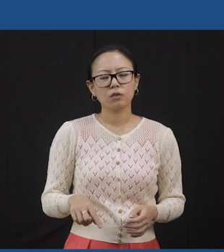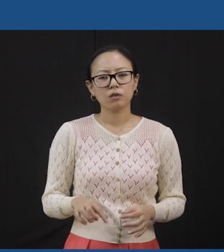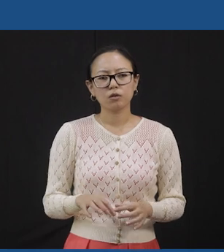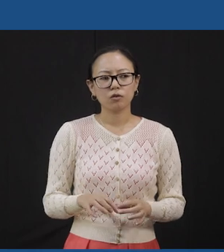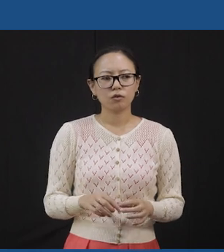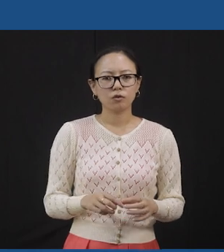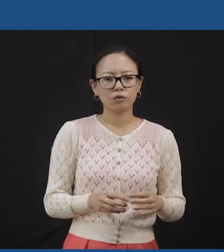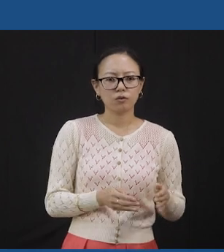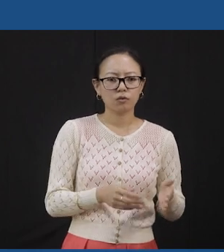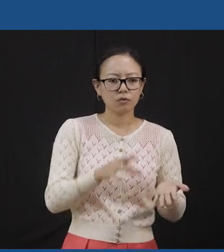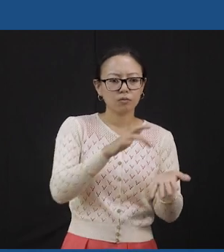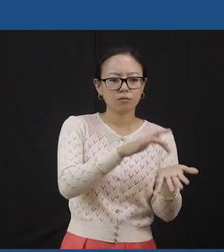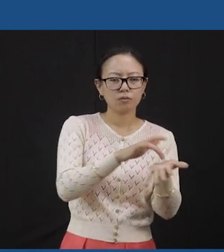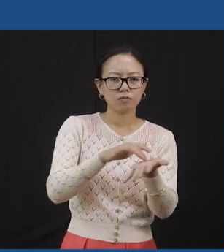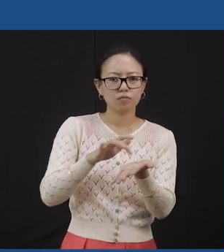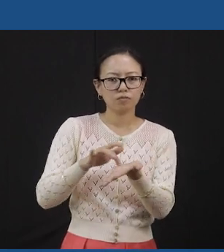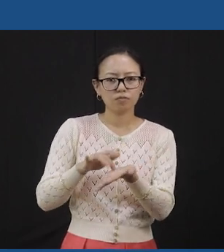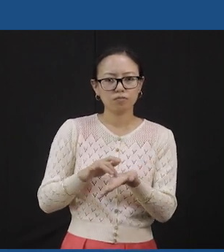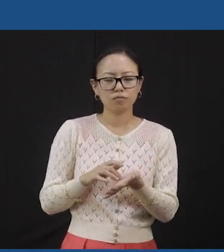a plus value.